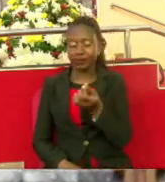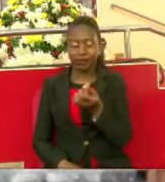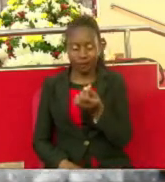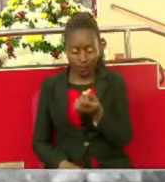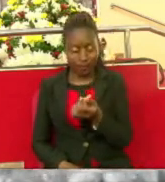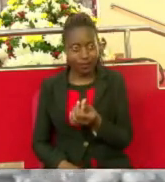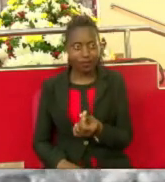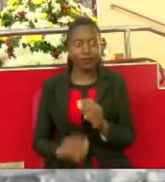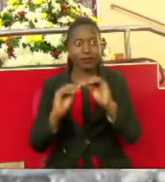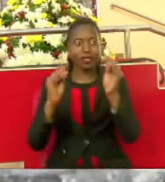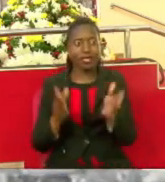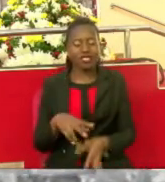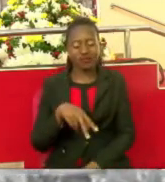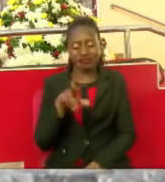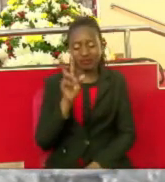You I know you are coming for everything.